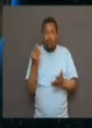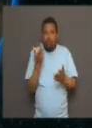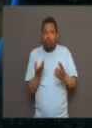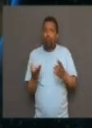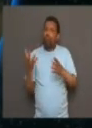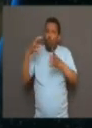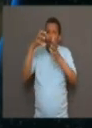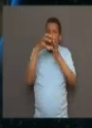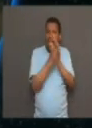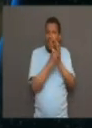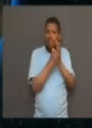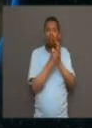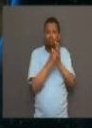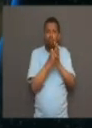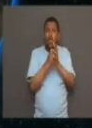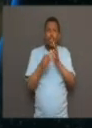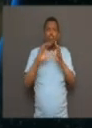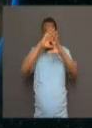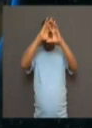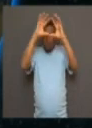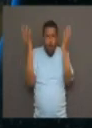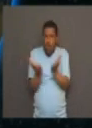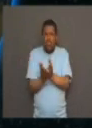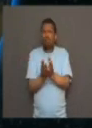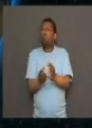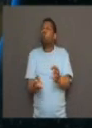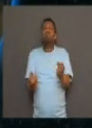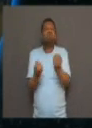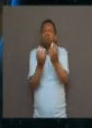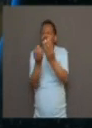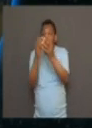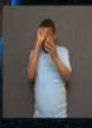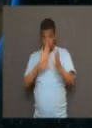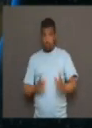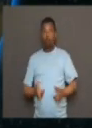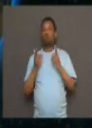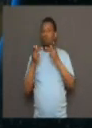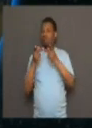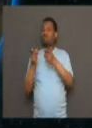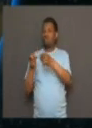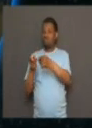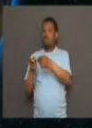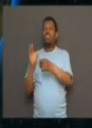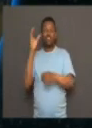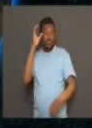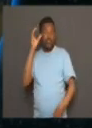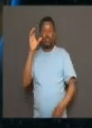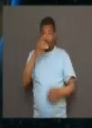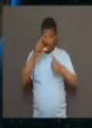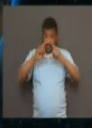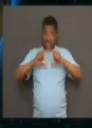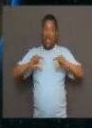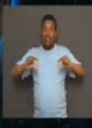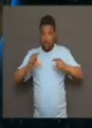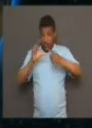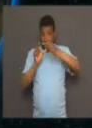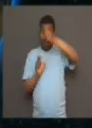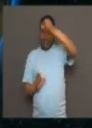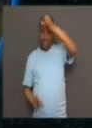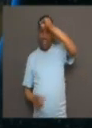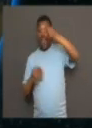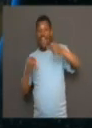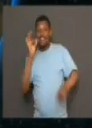contains the world's 2 most populous countries, China and